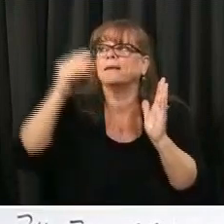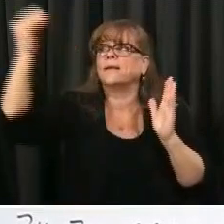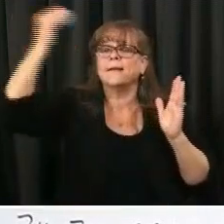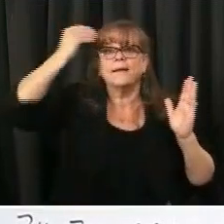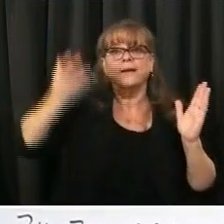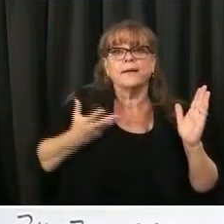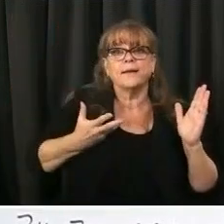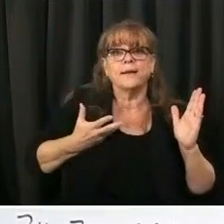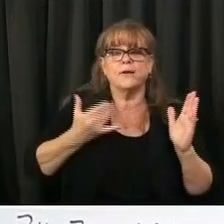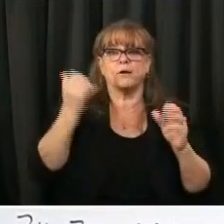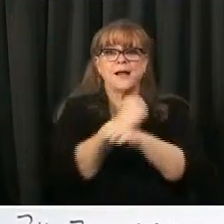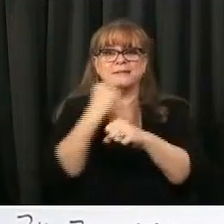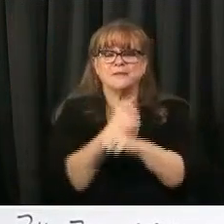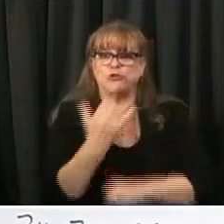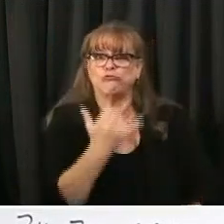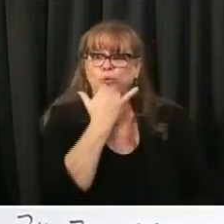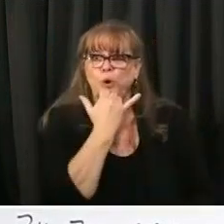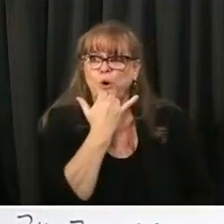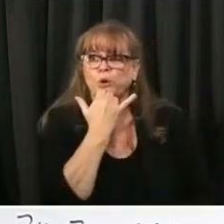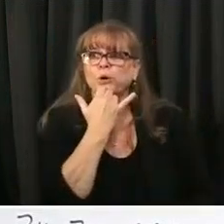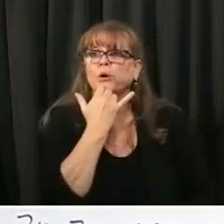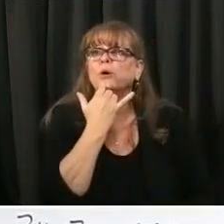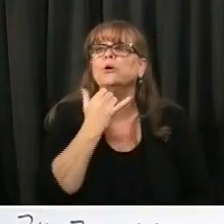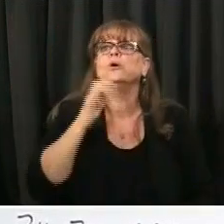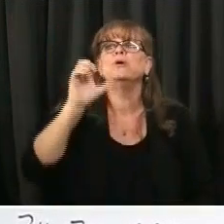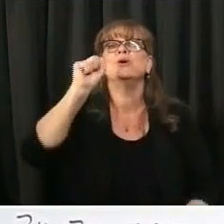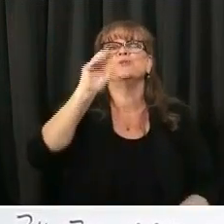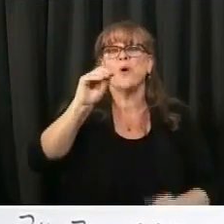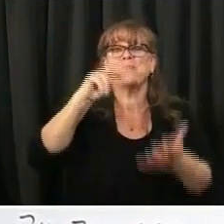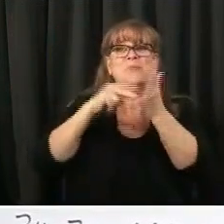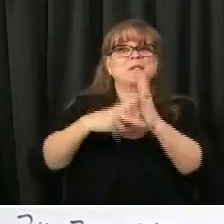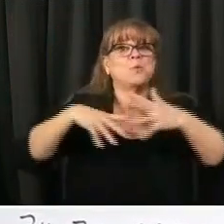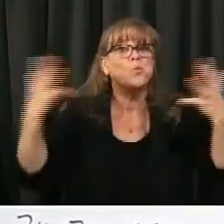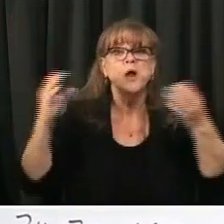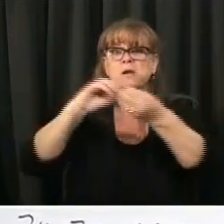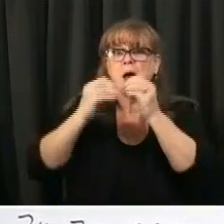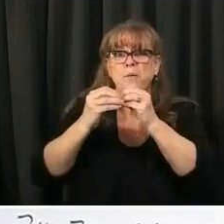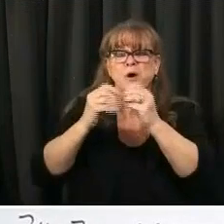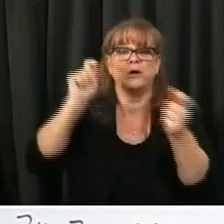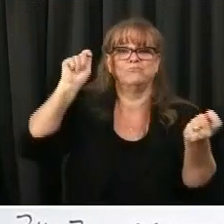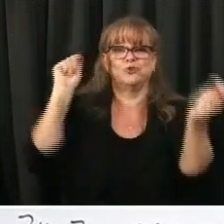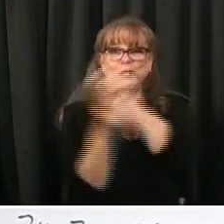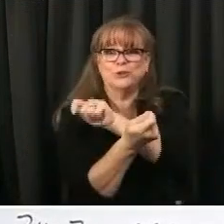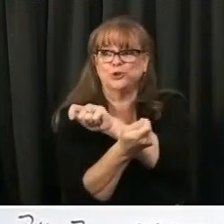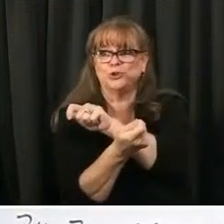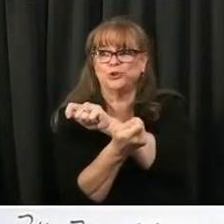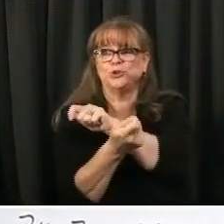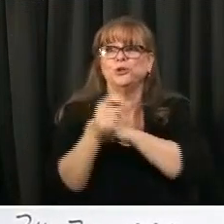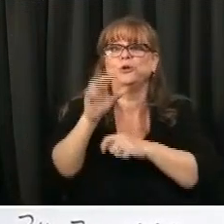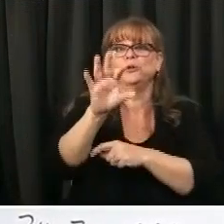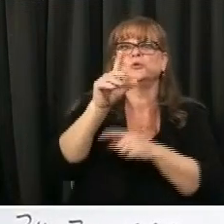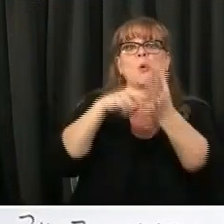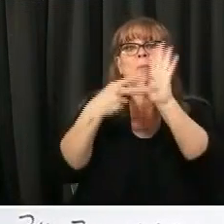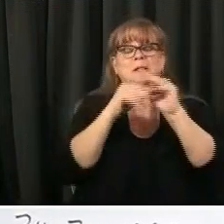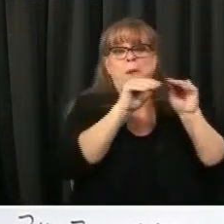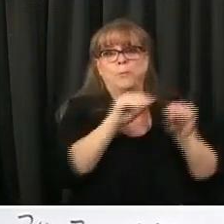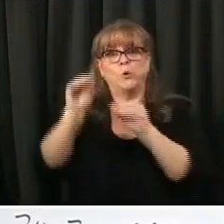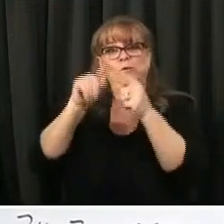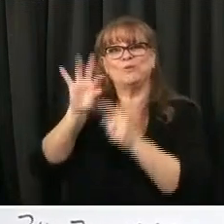there would be unanticipated changes in the supply chain. But for the weeks of February 1 to 7, February 8 to